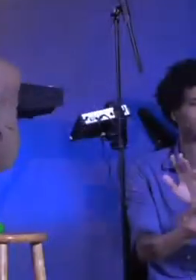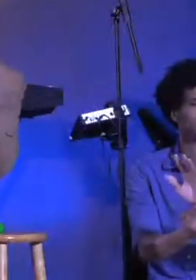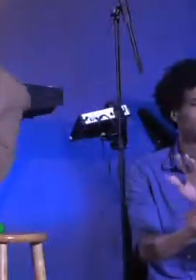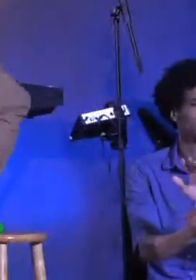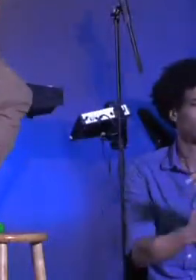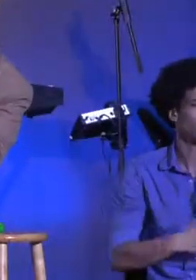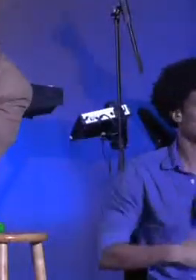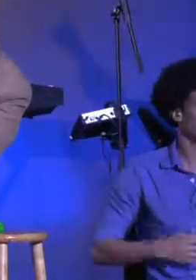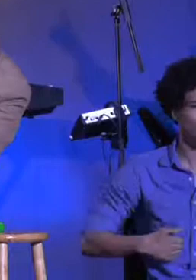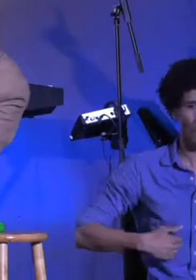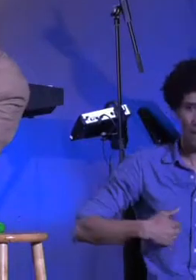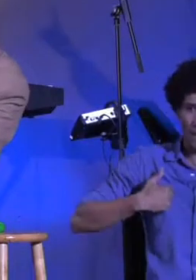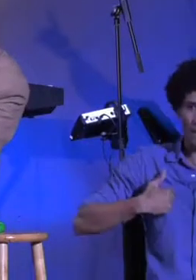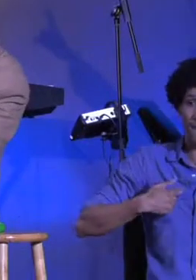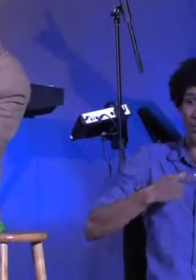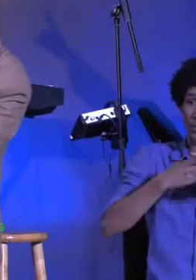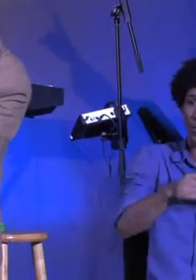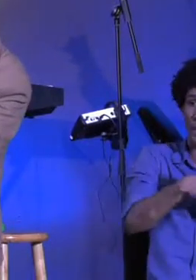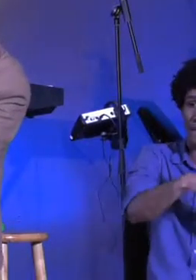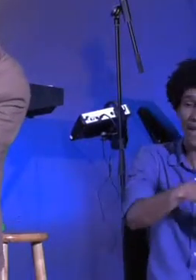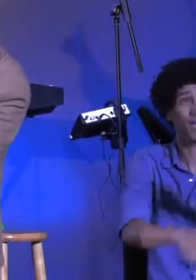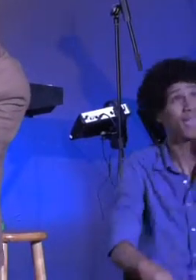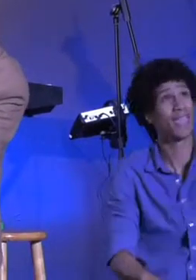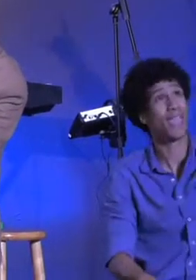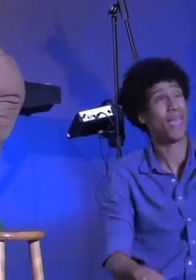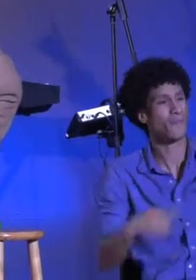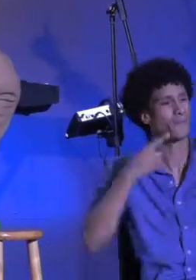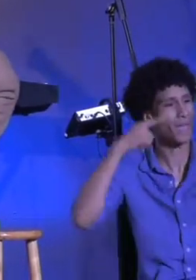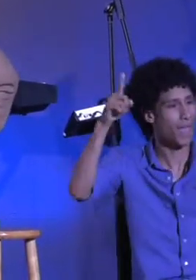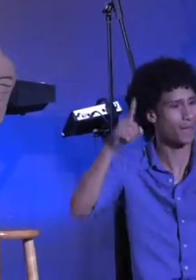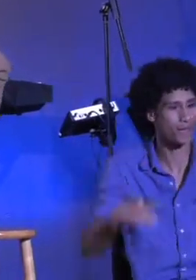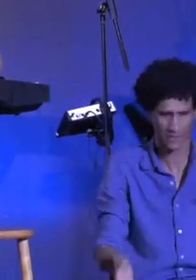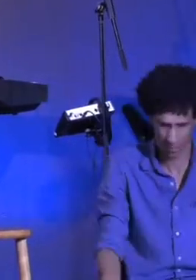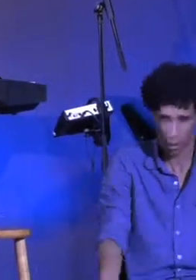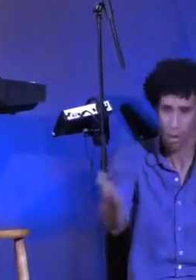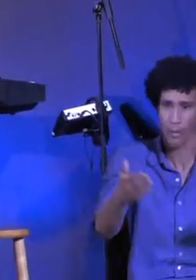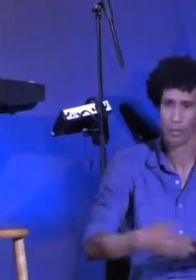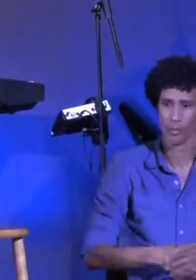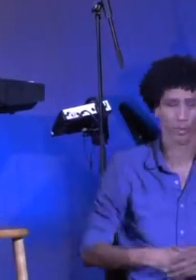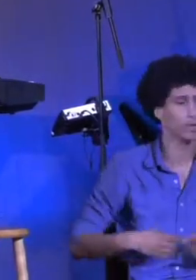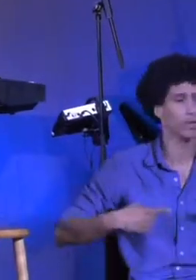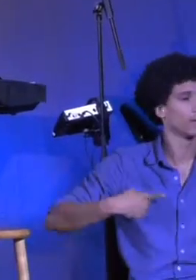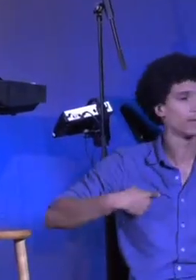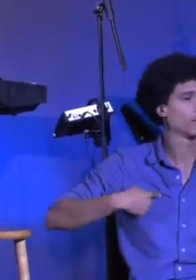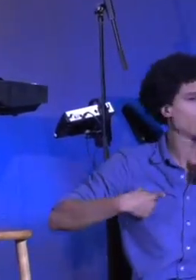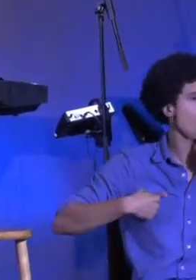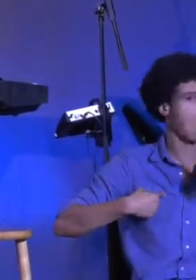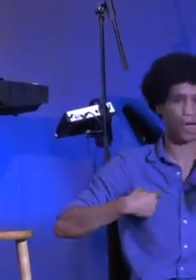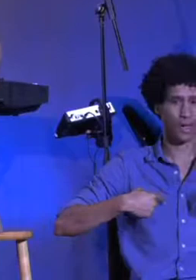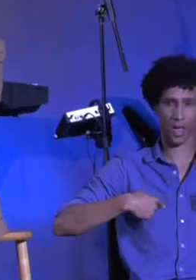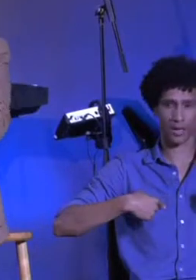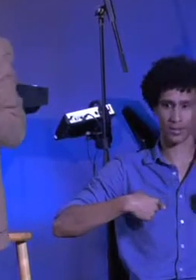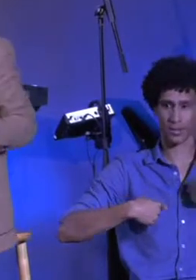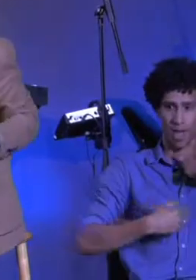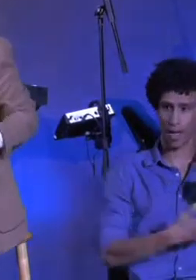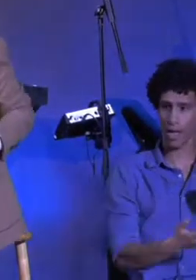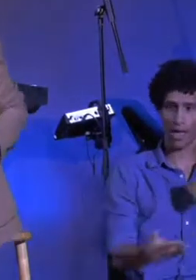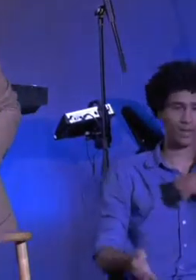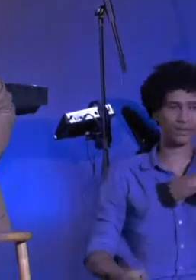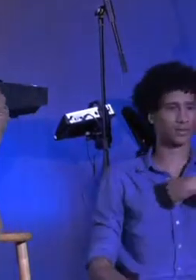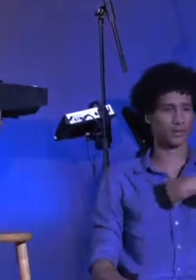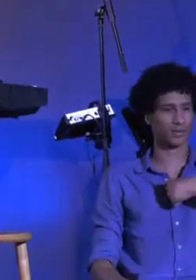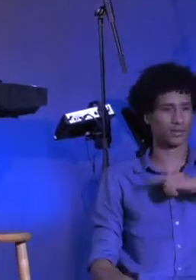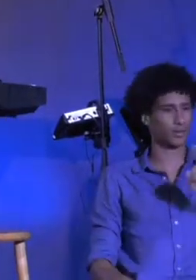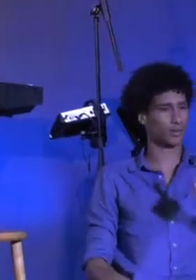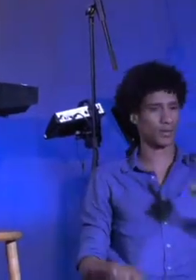live to make him famous. Make him famous. Not us. Not us. We are